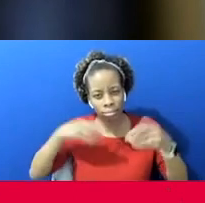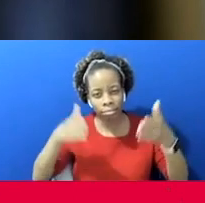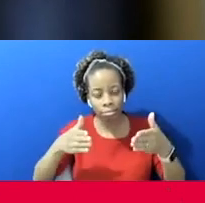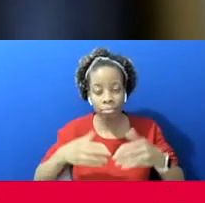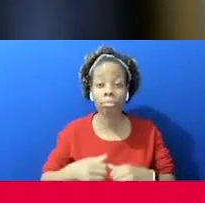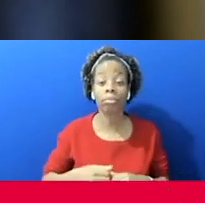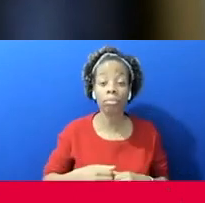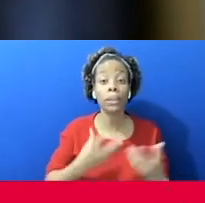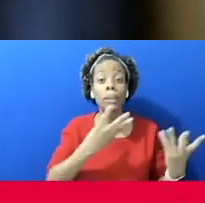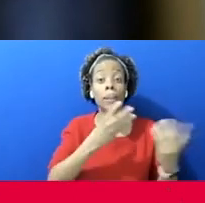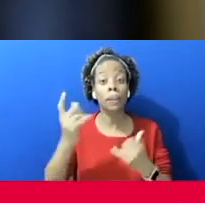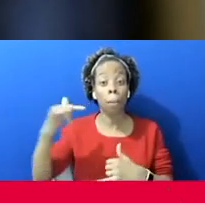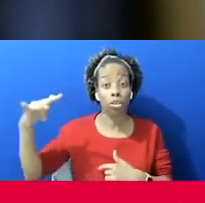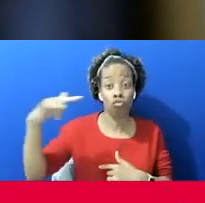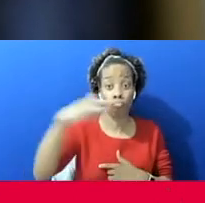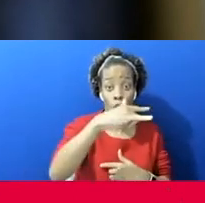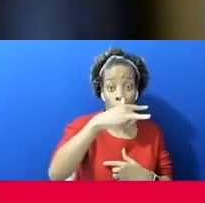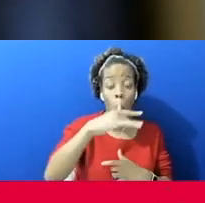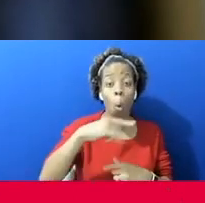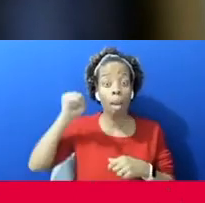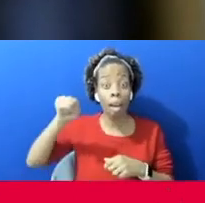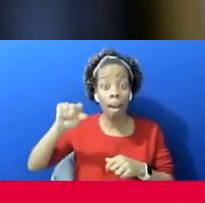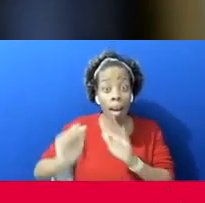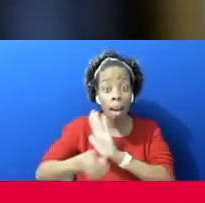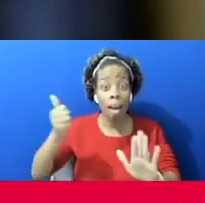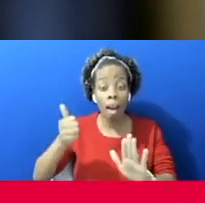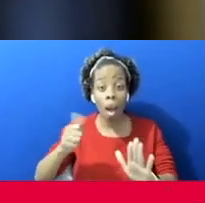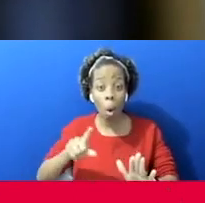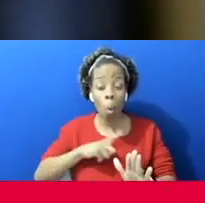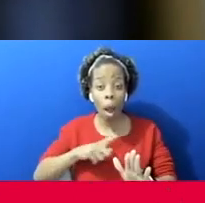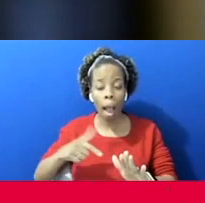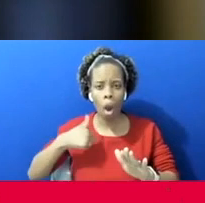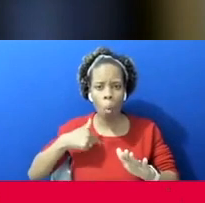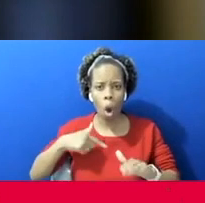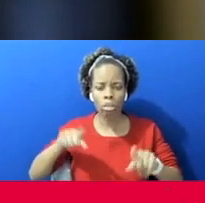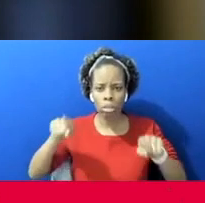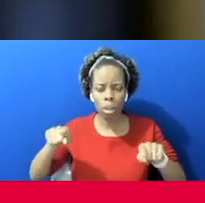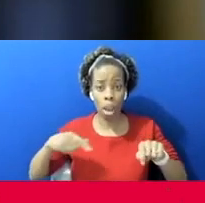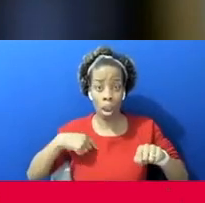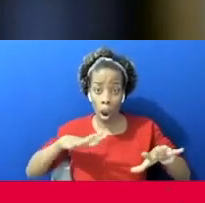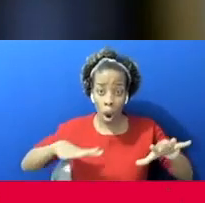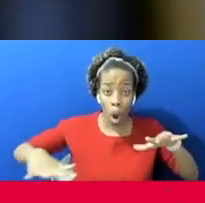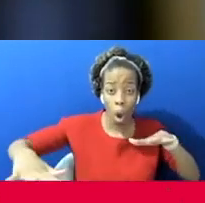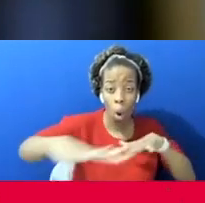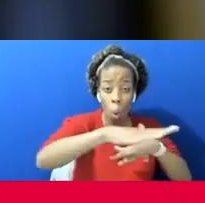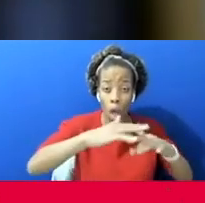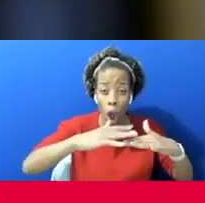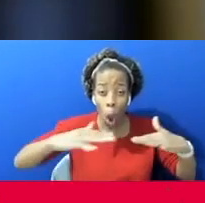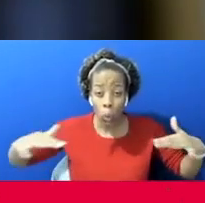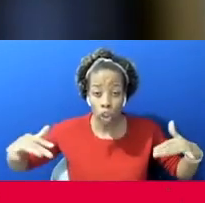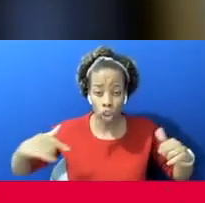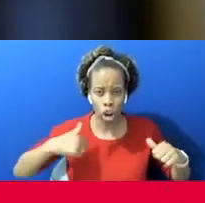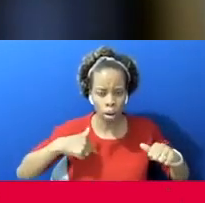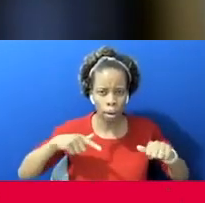for mapping the ocean floor that was used and has been weaponized at a later date. So unfortunately my field is very much